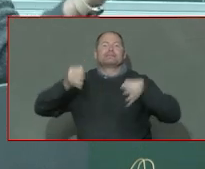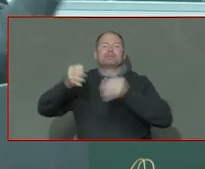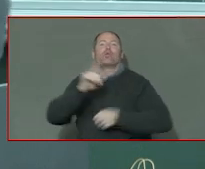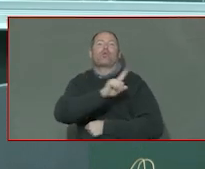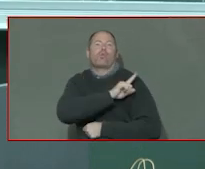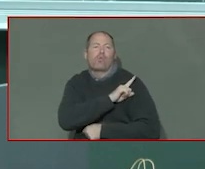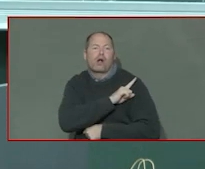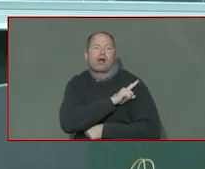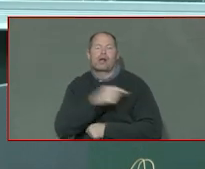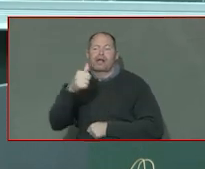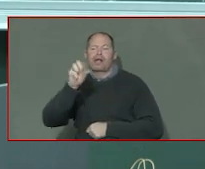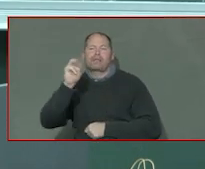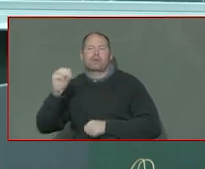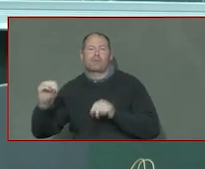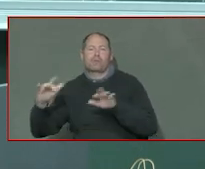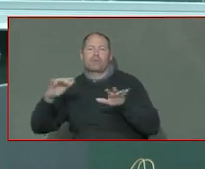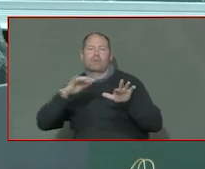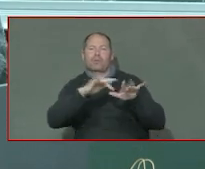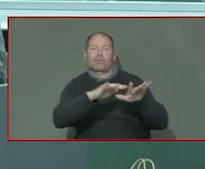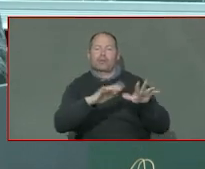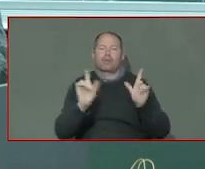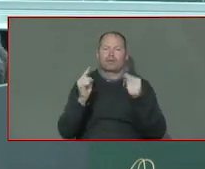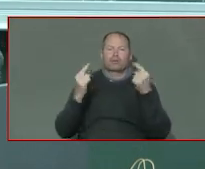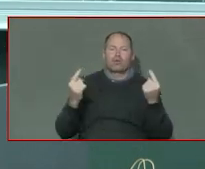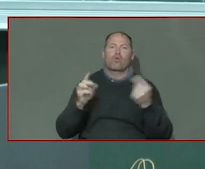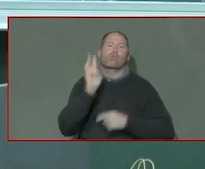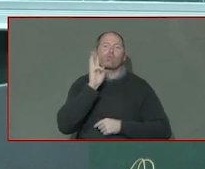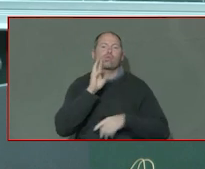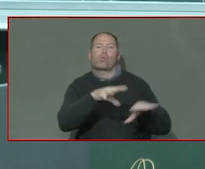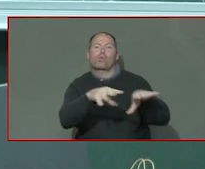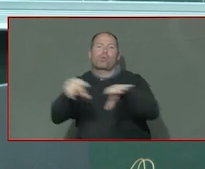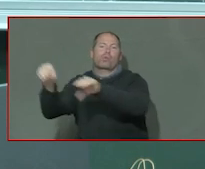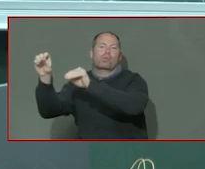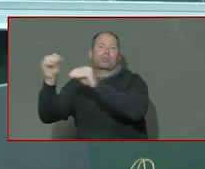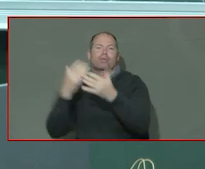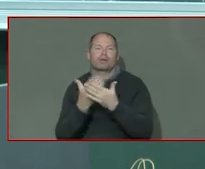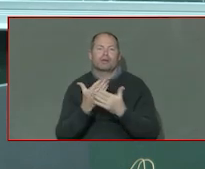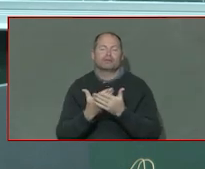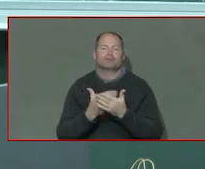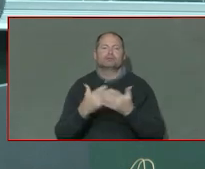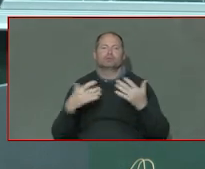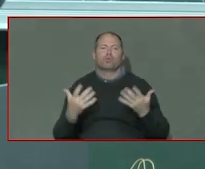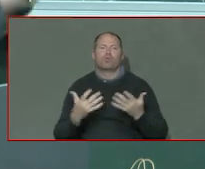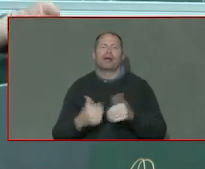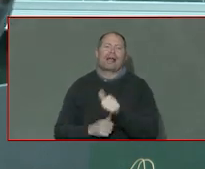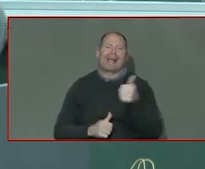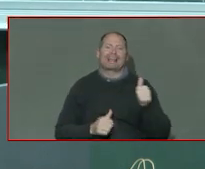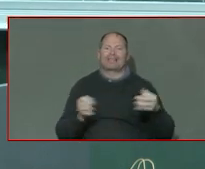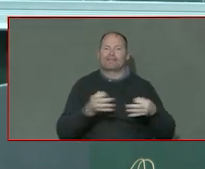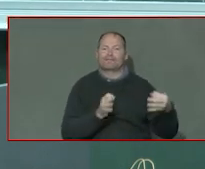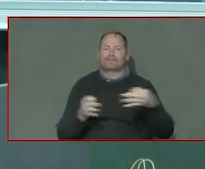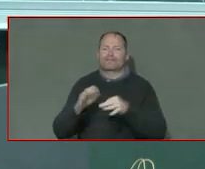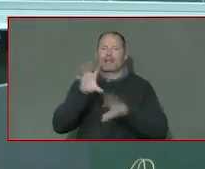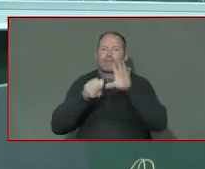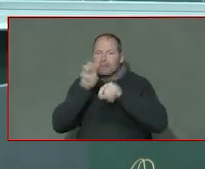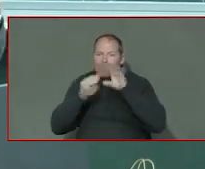the gametes cannot get to one another, or because the water can take them away from one another, or there's many predators in the